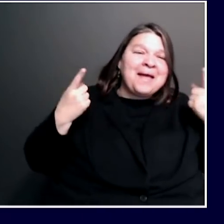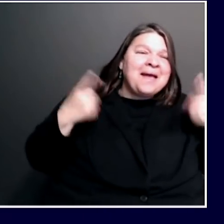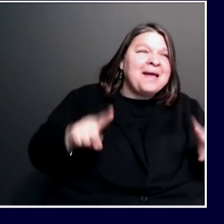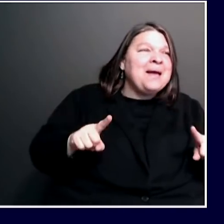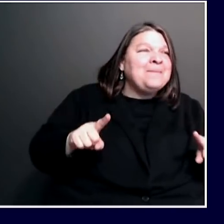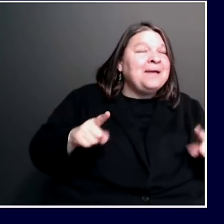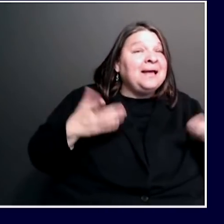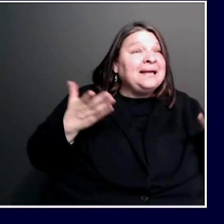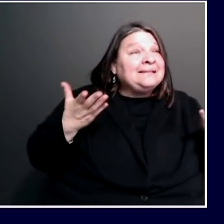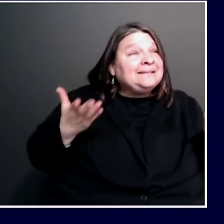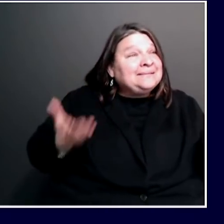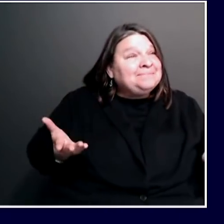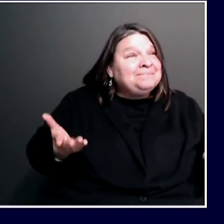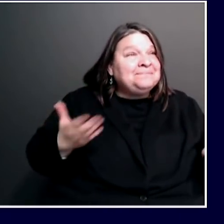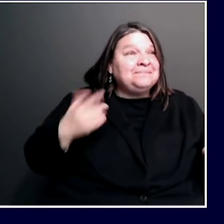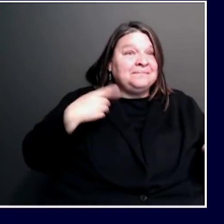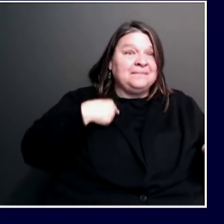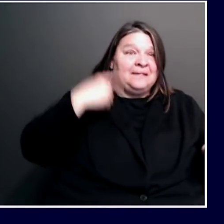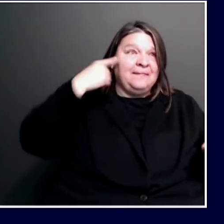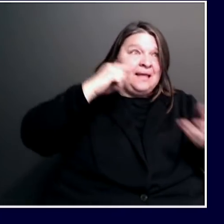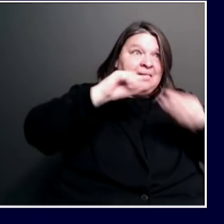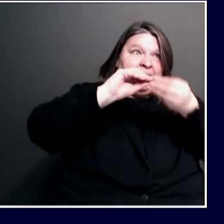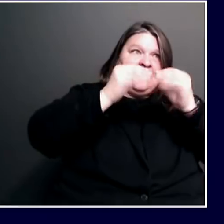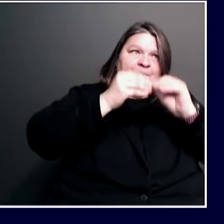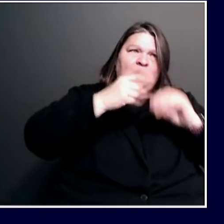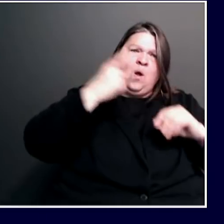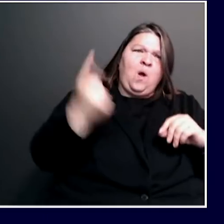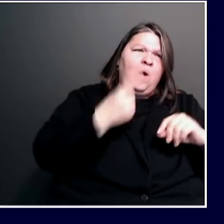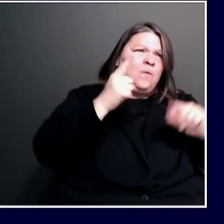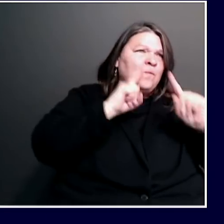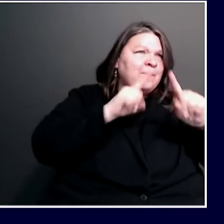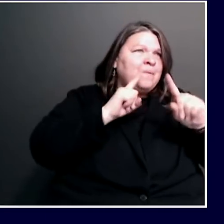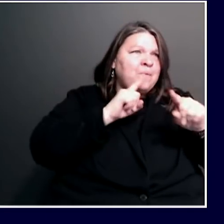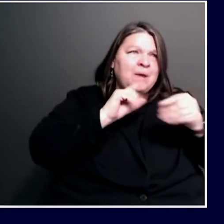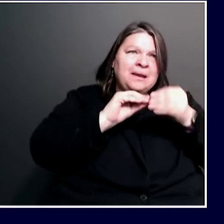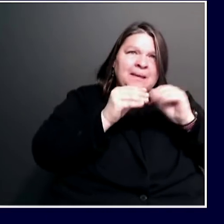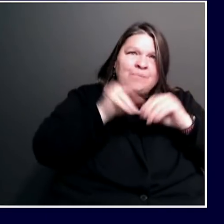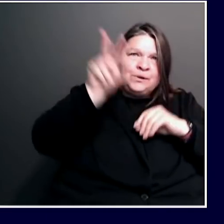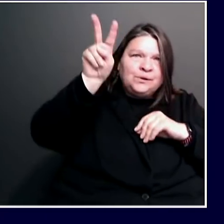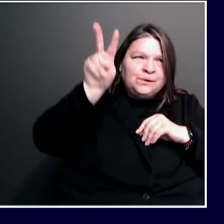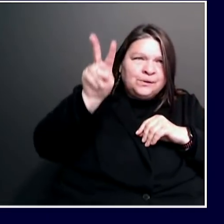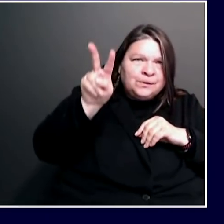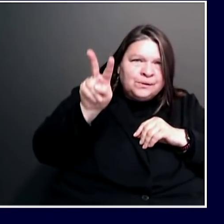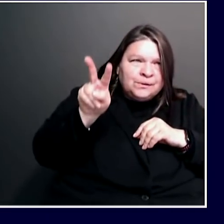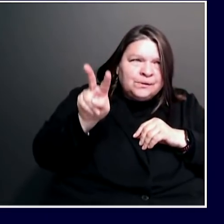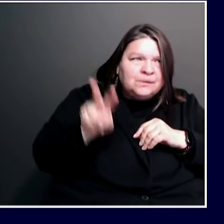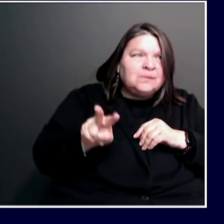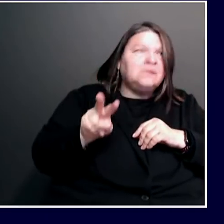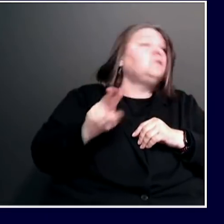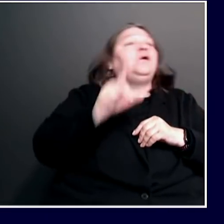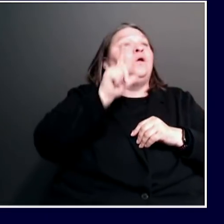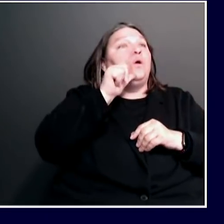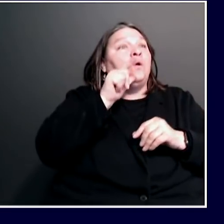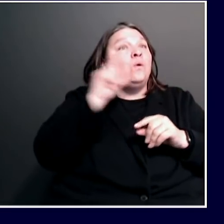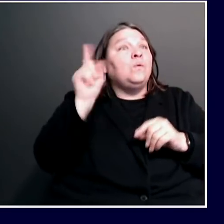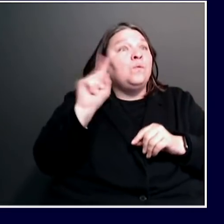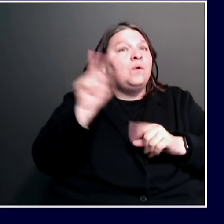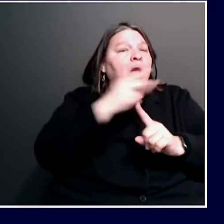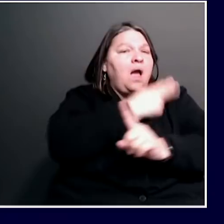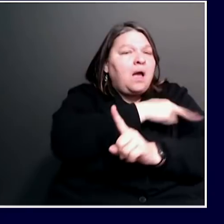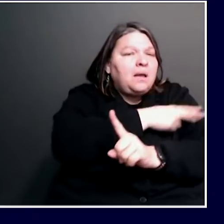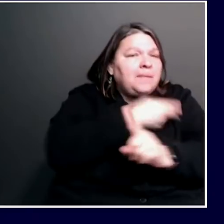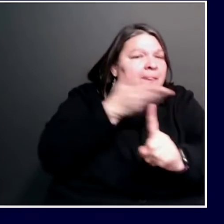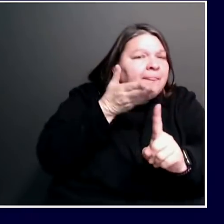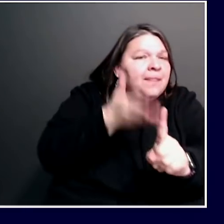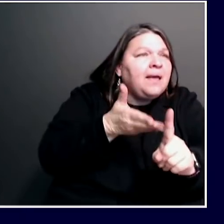past couple of weeks are the ones that our team will be looking at, namely hospitalizations, and then particularly the fraction of